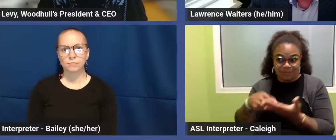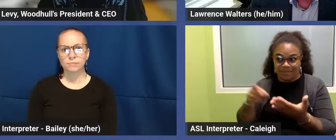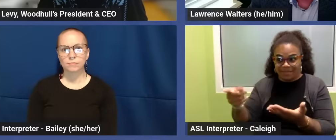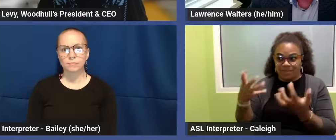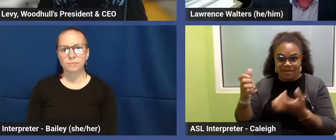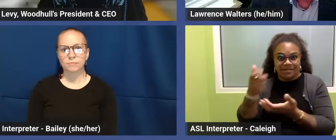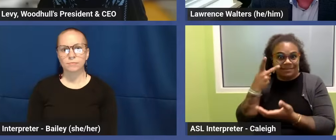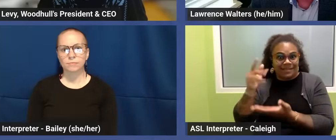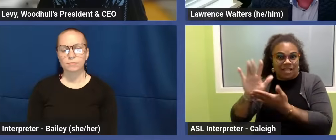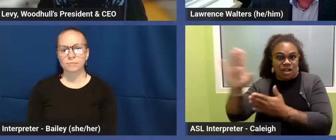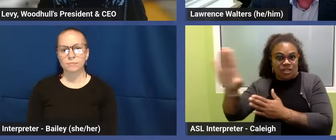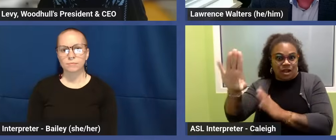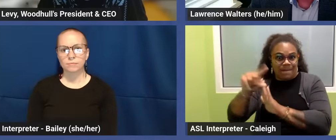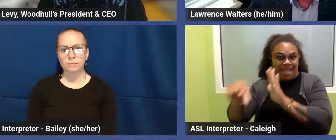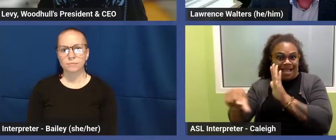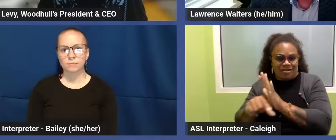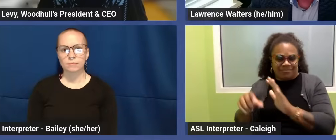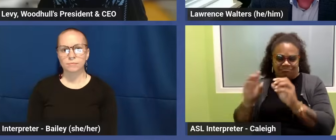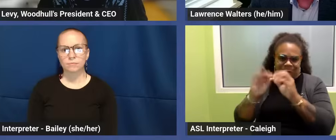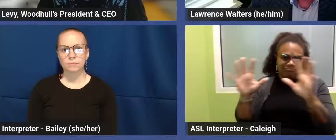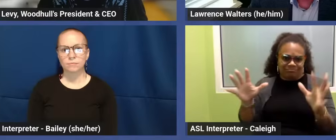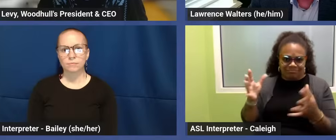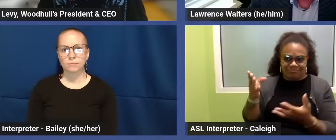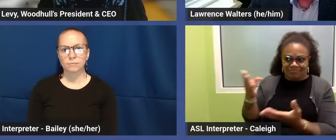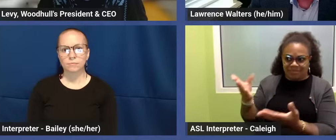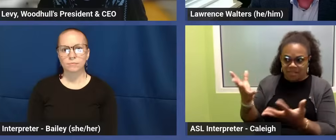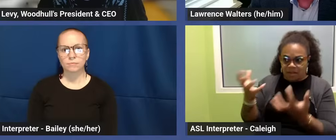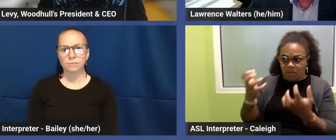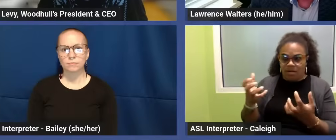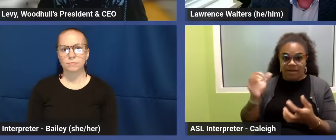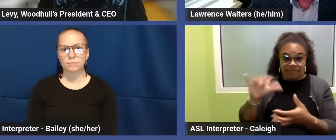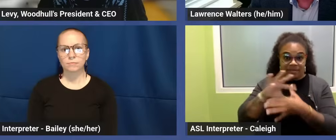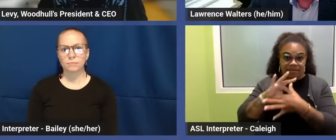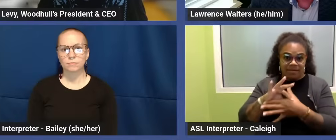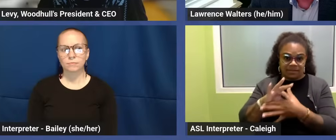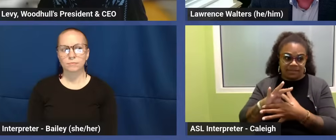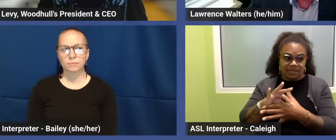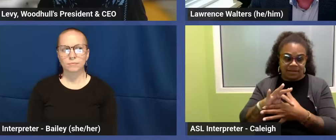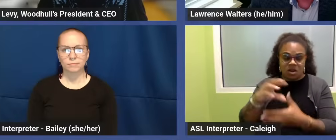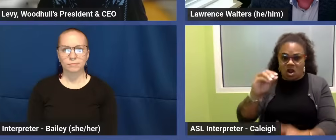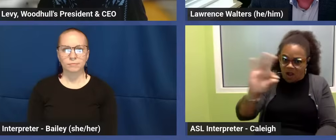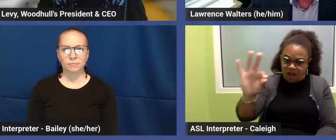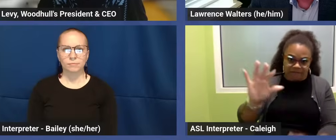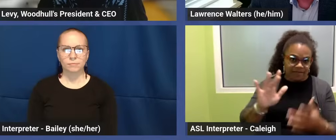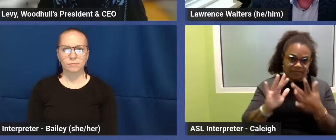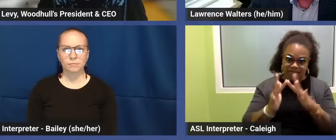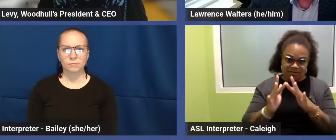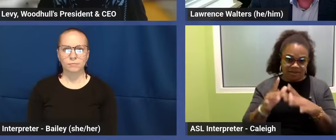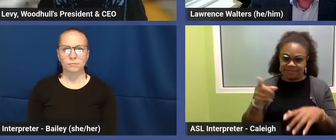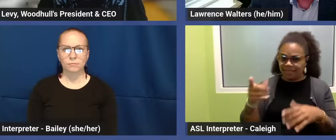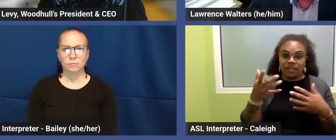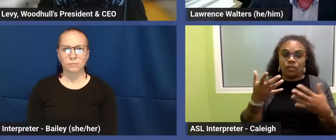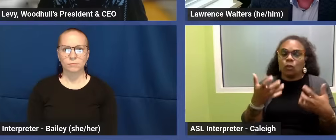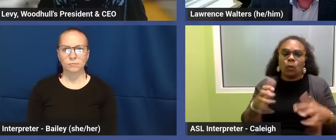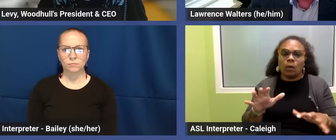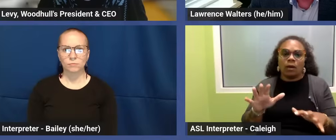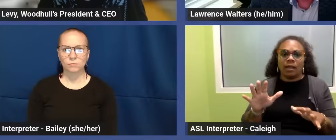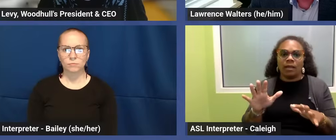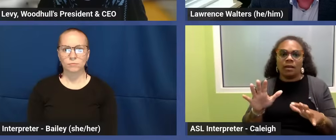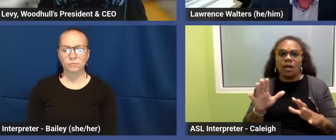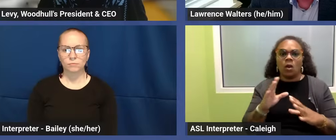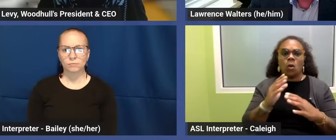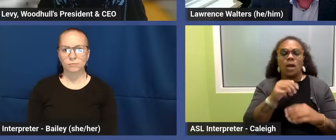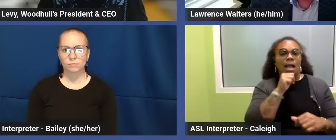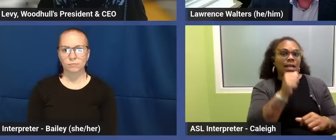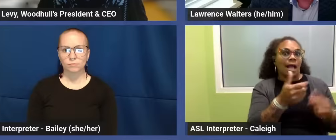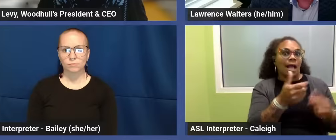background, and then the subtext here is, we want this content off the internet. We don't want it just inaccessible to